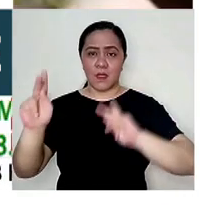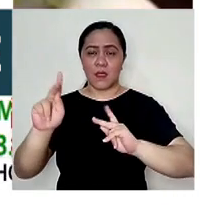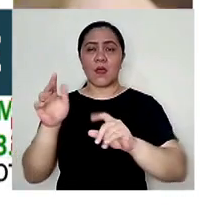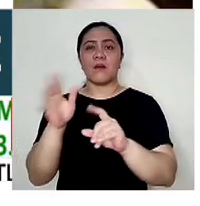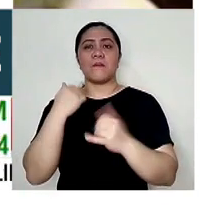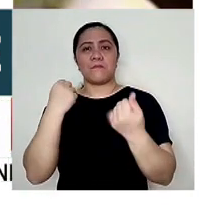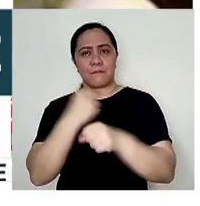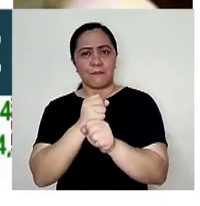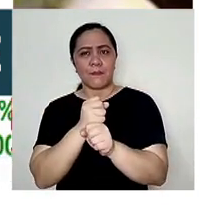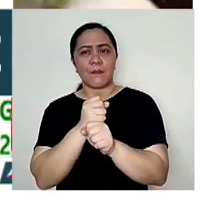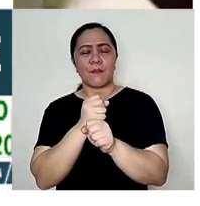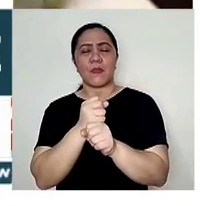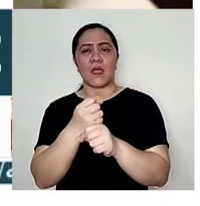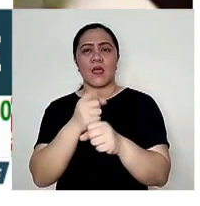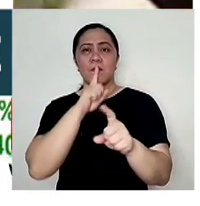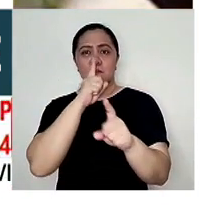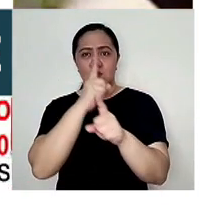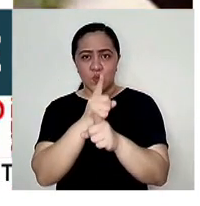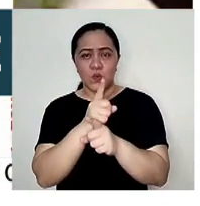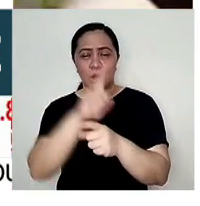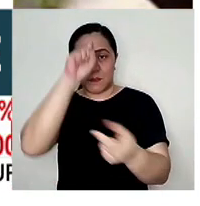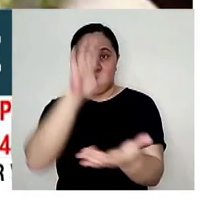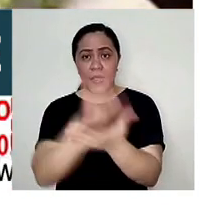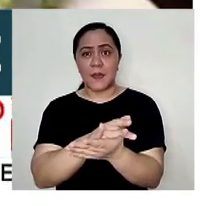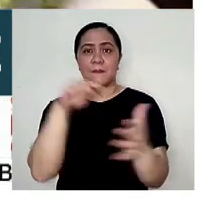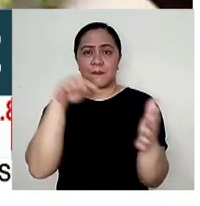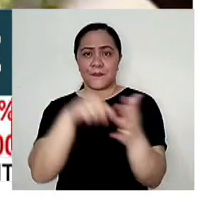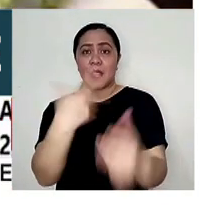to converse with them that vaccines are safe, they